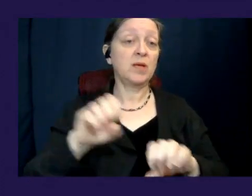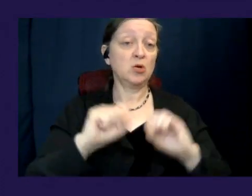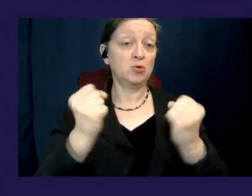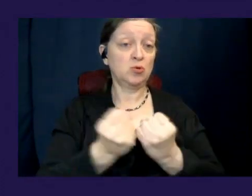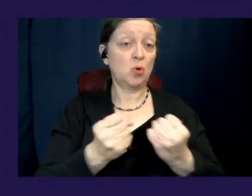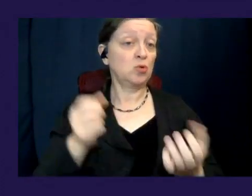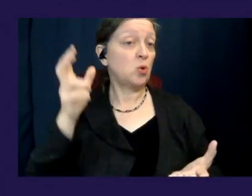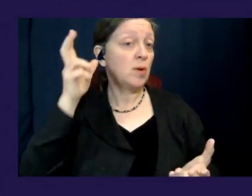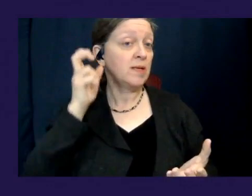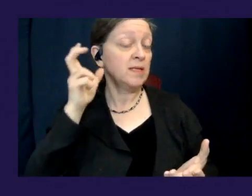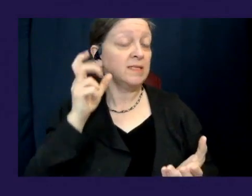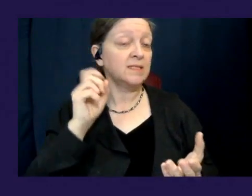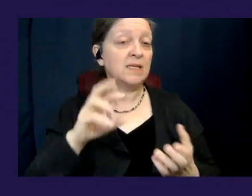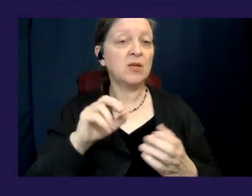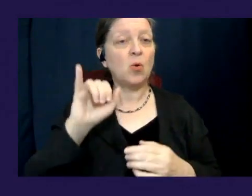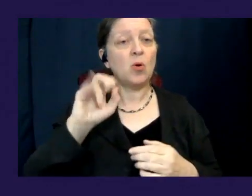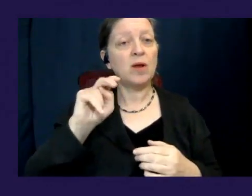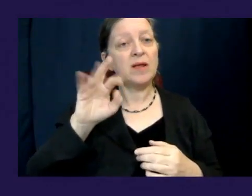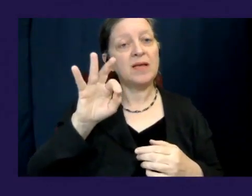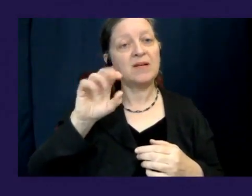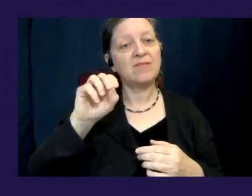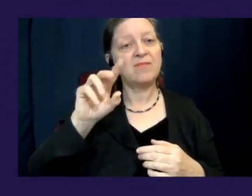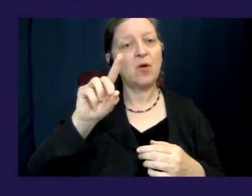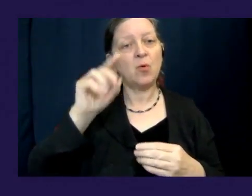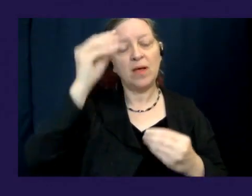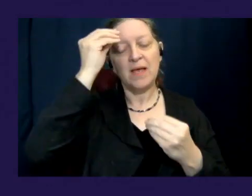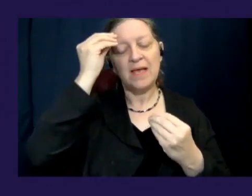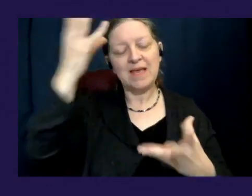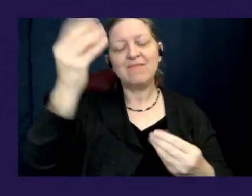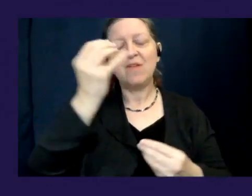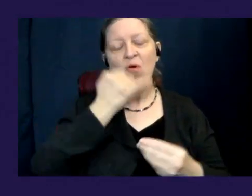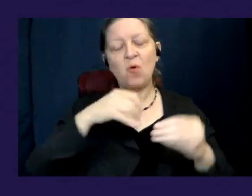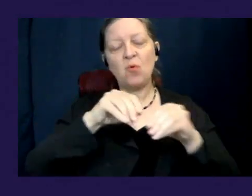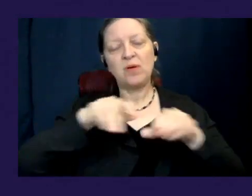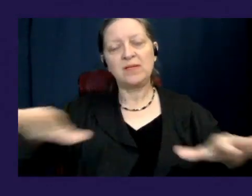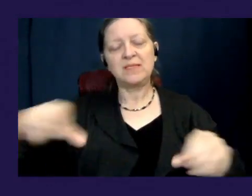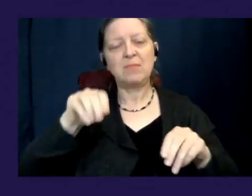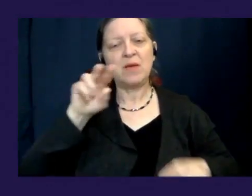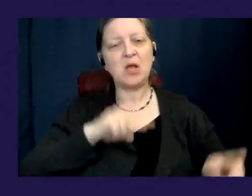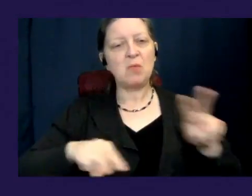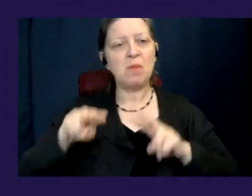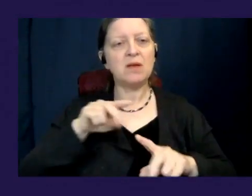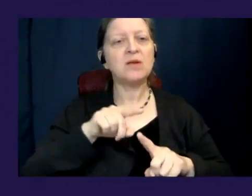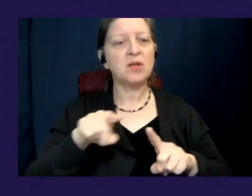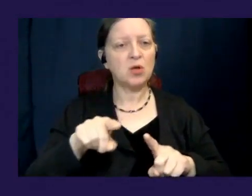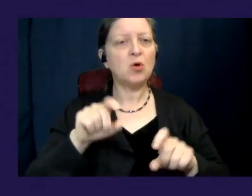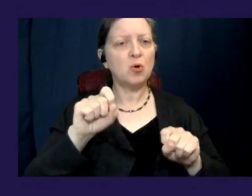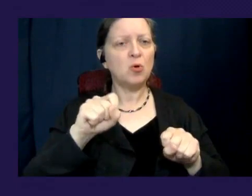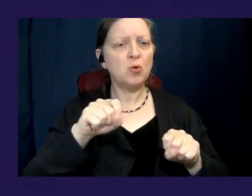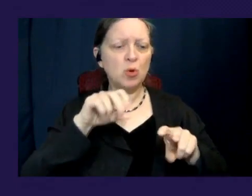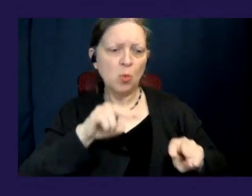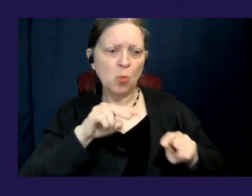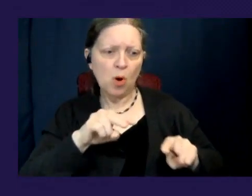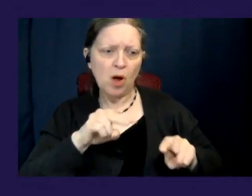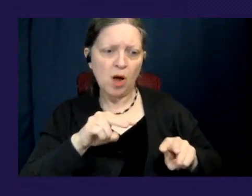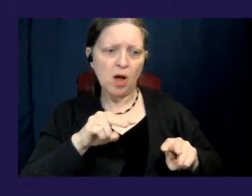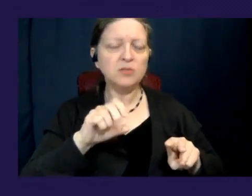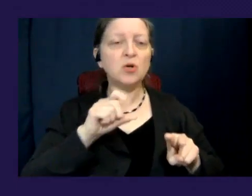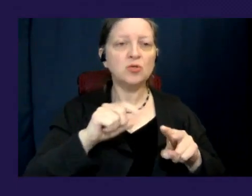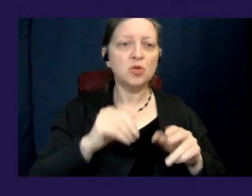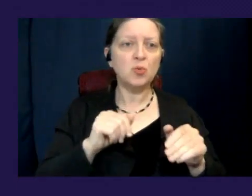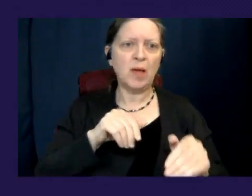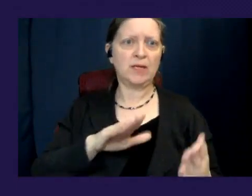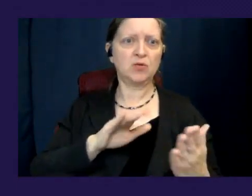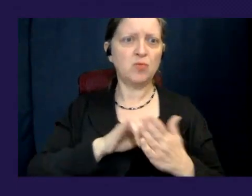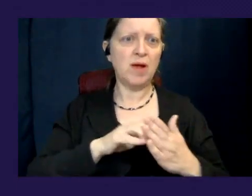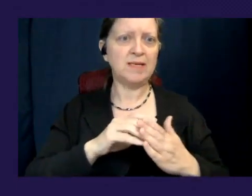narratives that might be harmful as they're emerging, so you can take steps to address them before they become quite widespread. Harmful narratives, especially those that